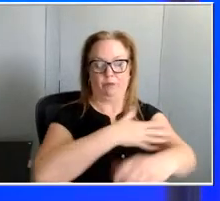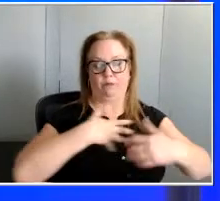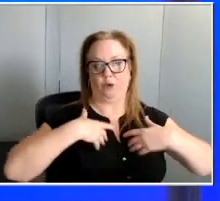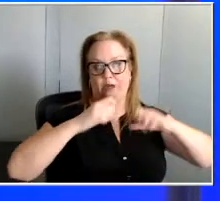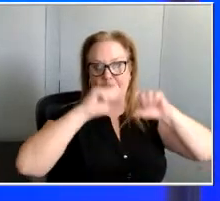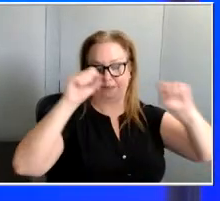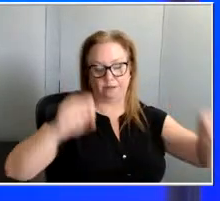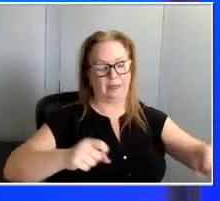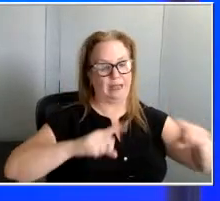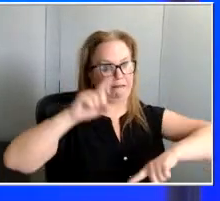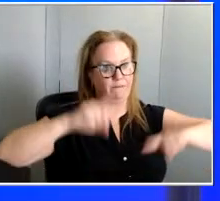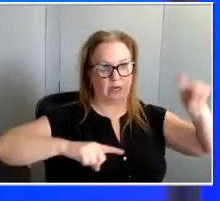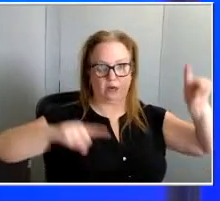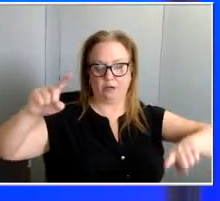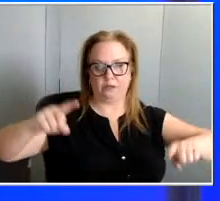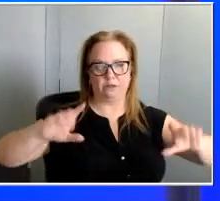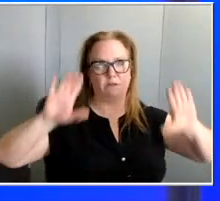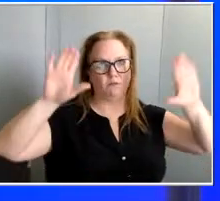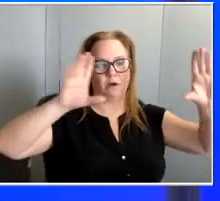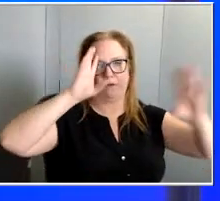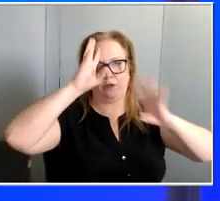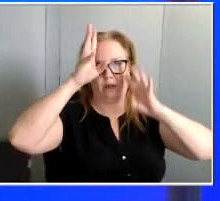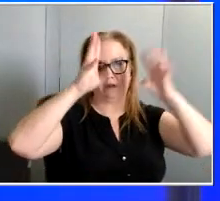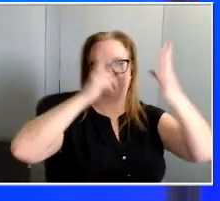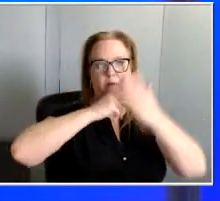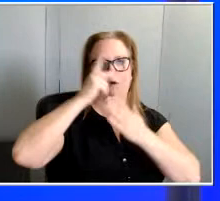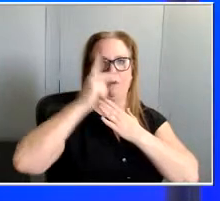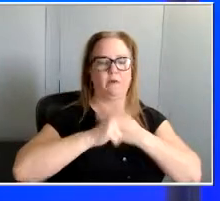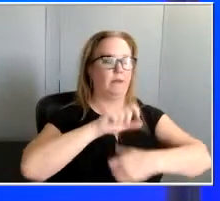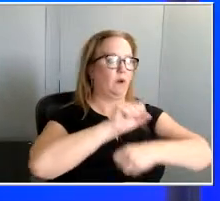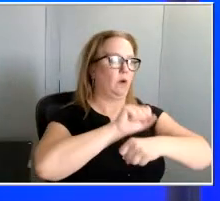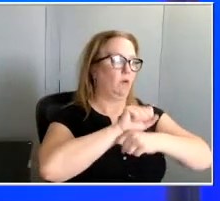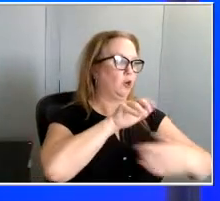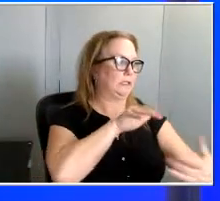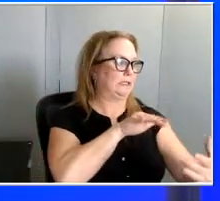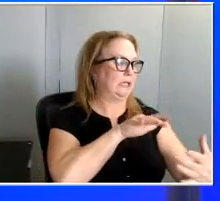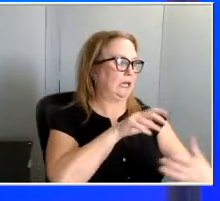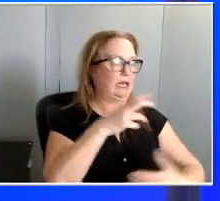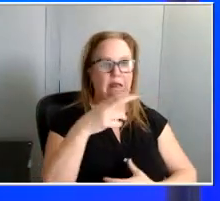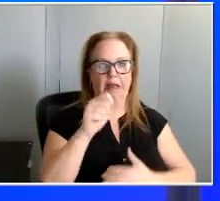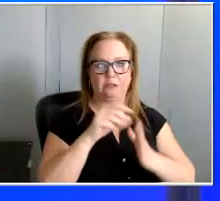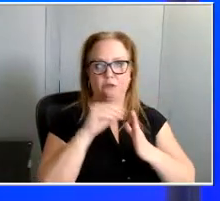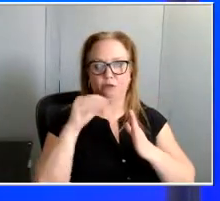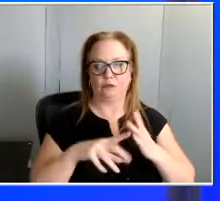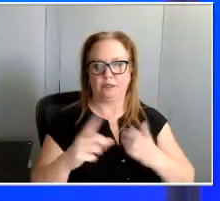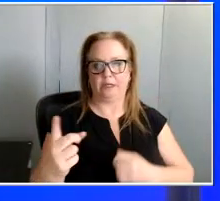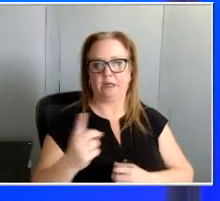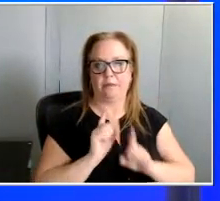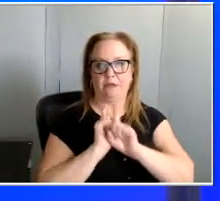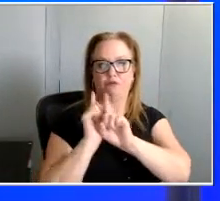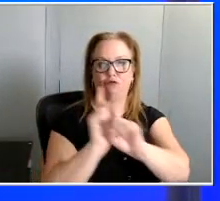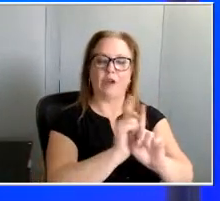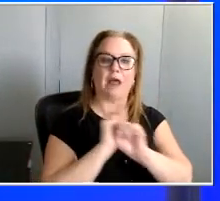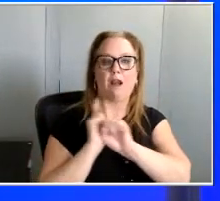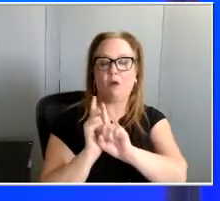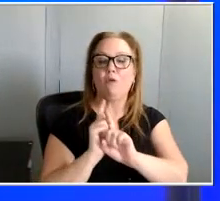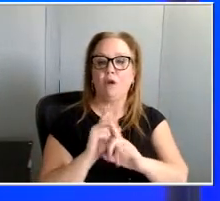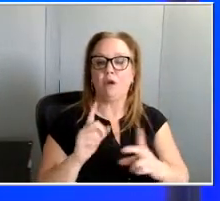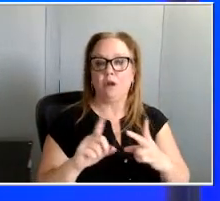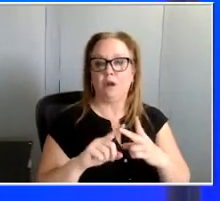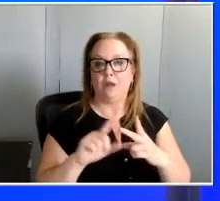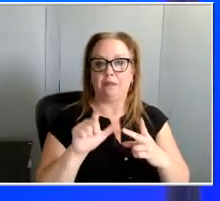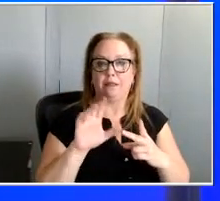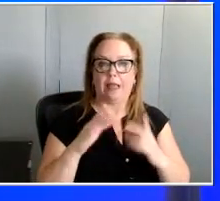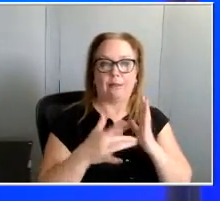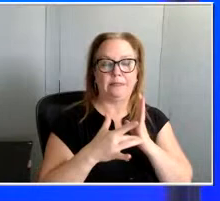some really great innovative programs, from just simple work study where the high school student gets to come in and shadow the provider, the lab tech,